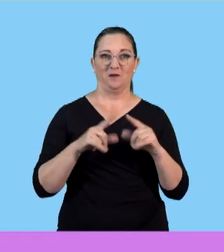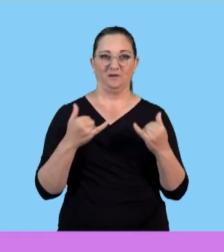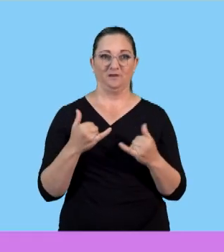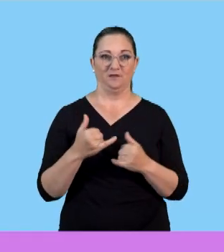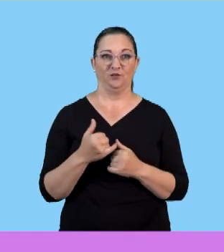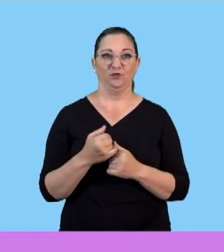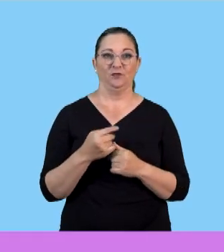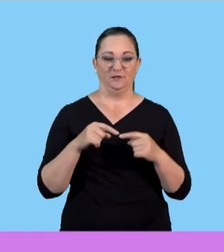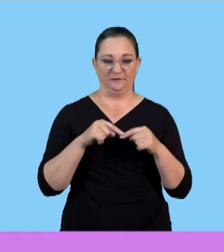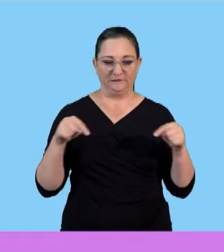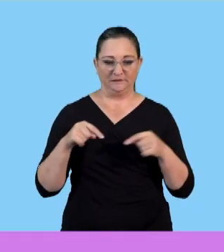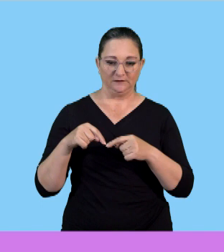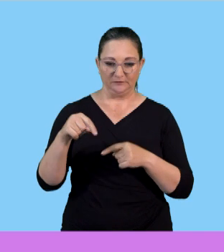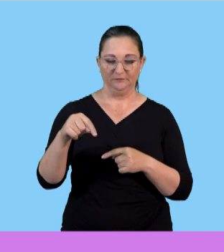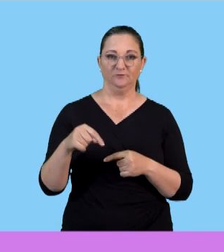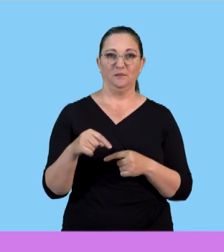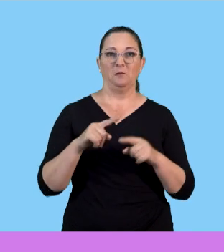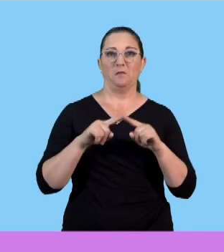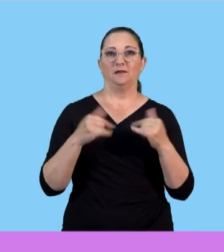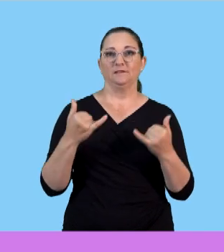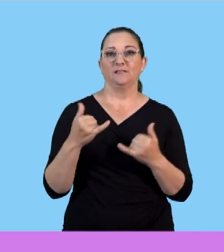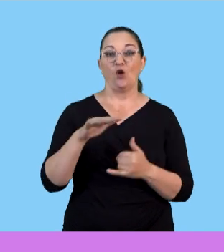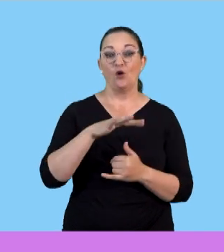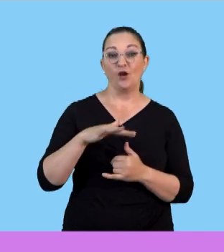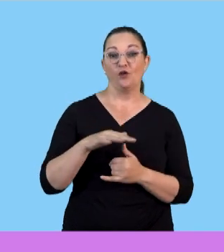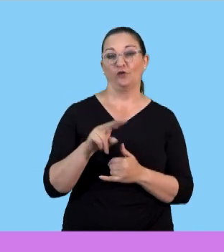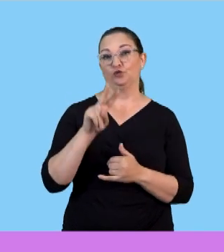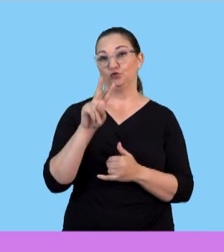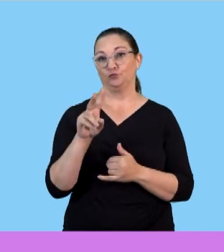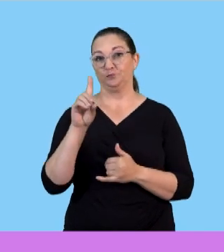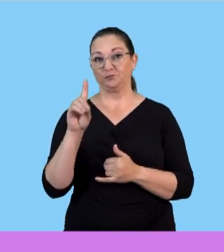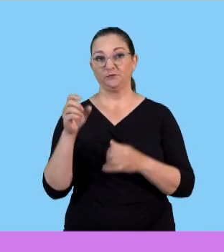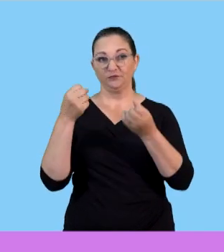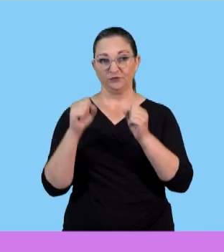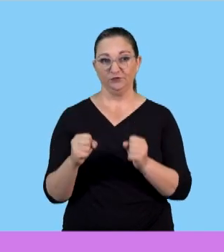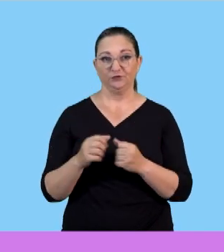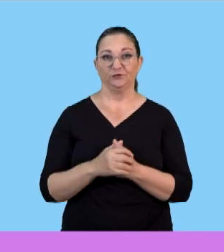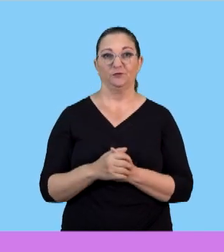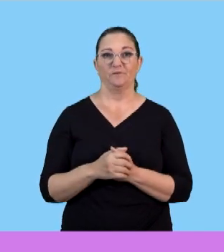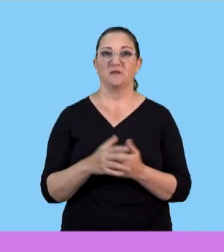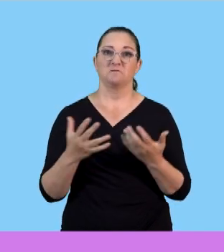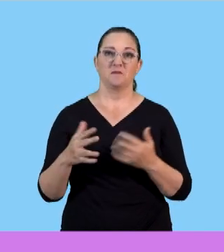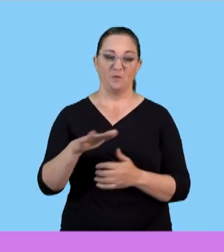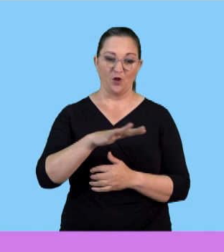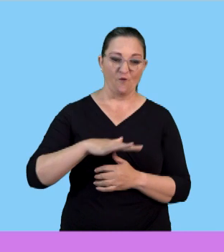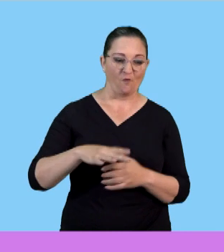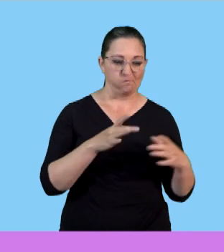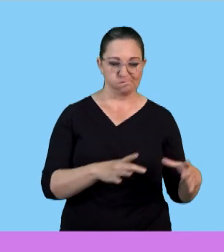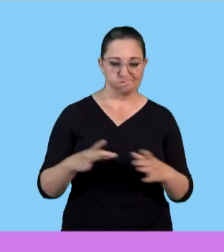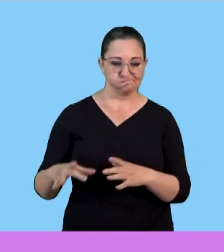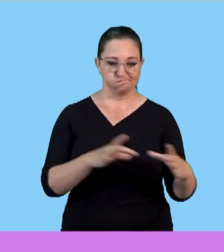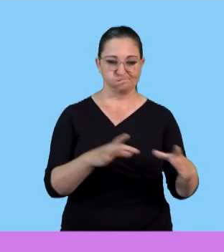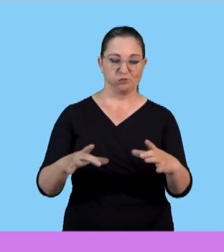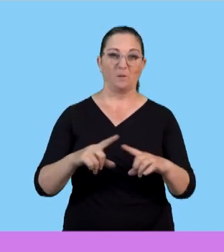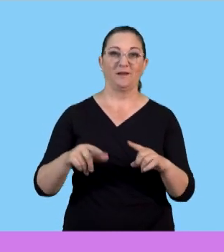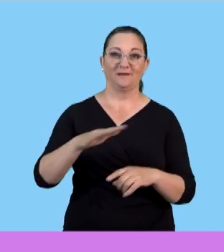of 2-dimensional space occupied by a 2D shape. Example, the floor that needs to be